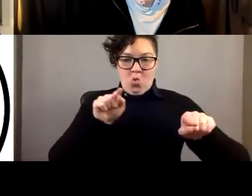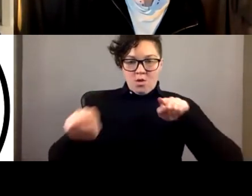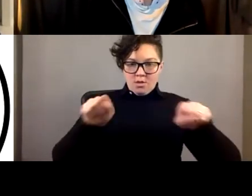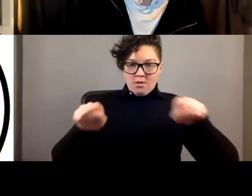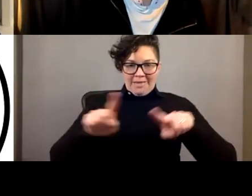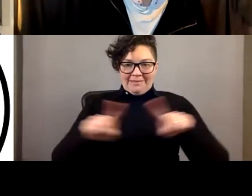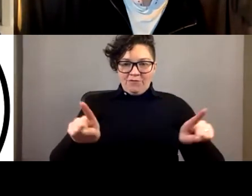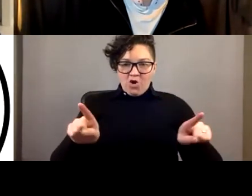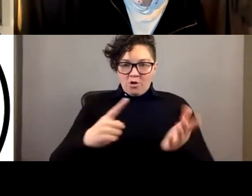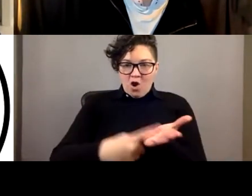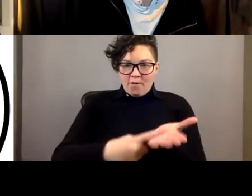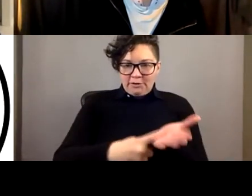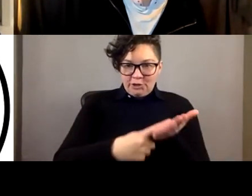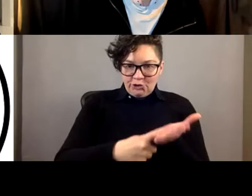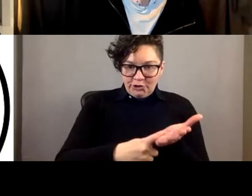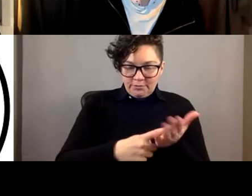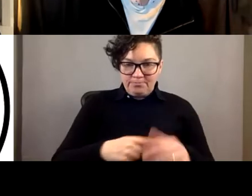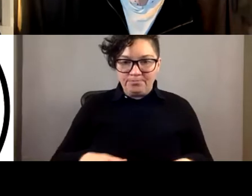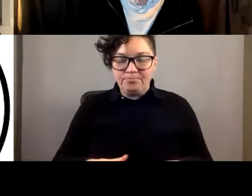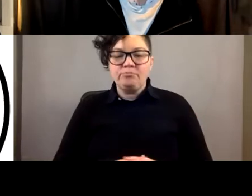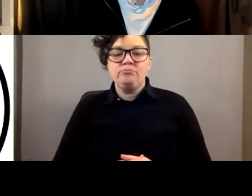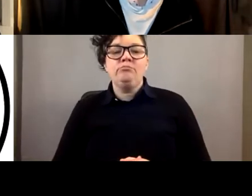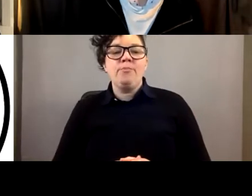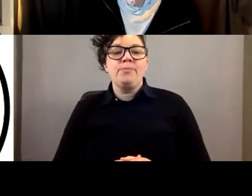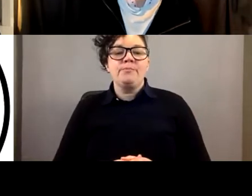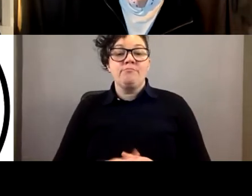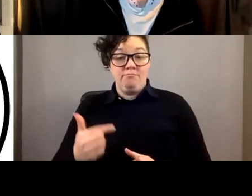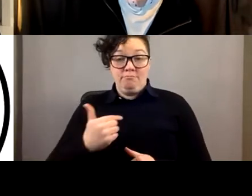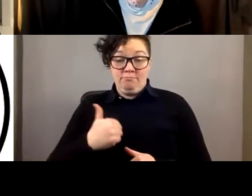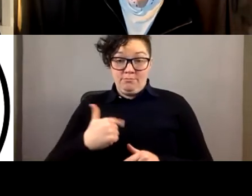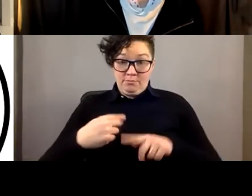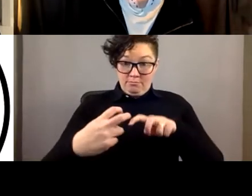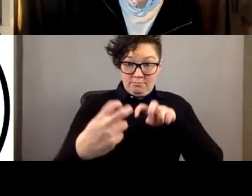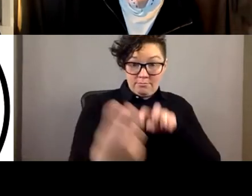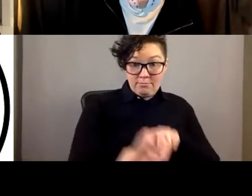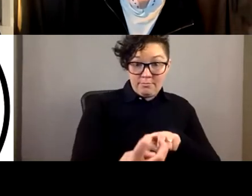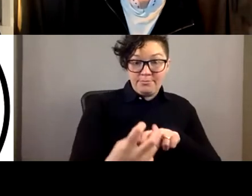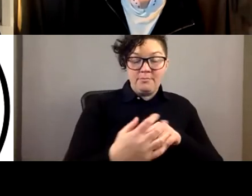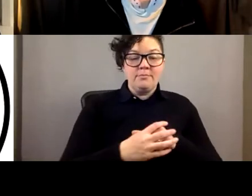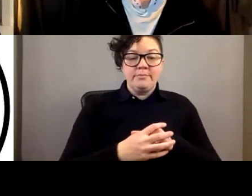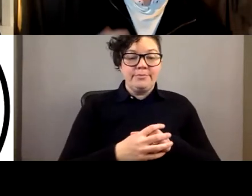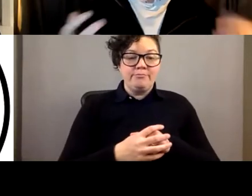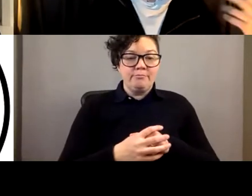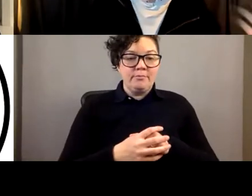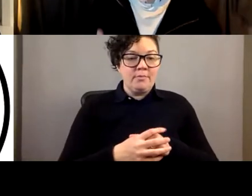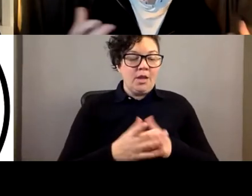to me. And I am not certain that my sitting down trying to dissuade somebody from voting for Donald Trump